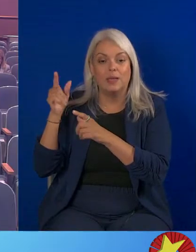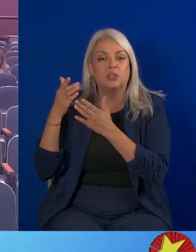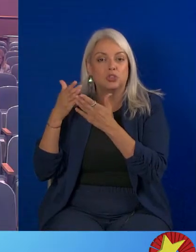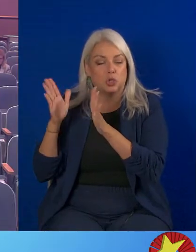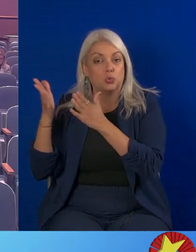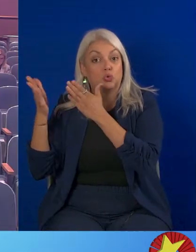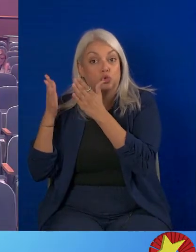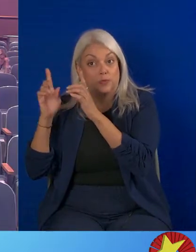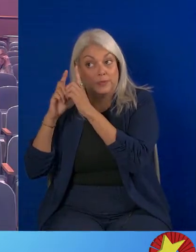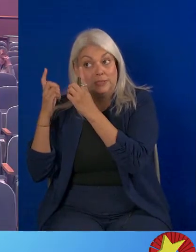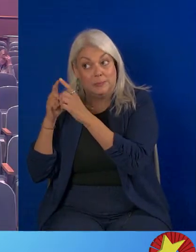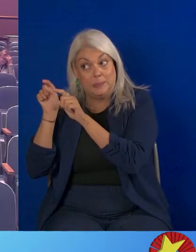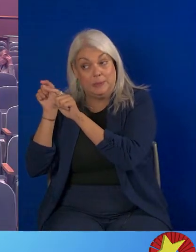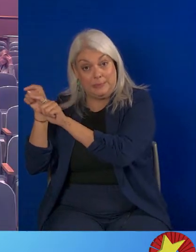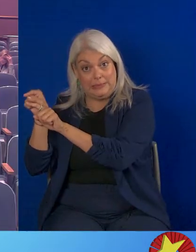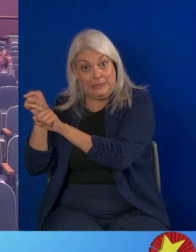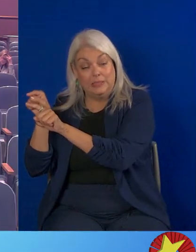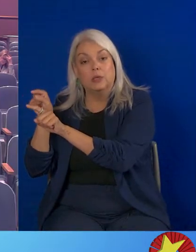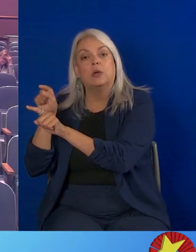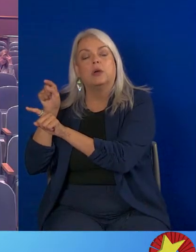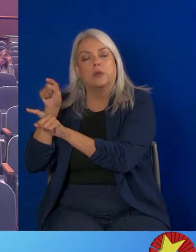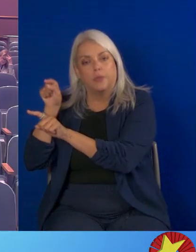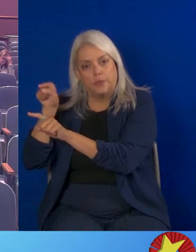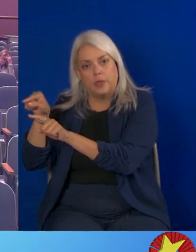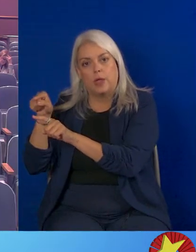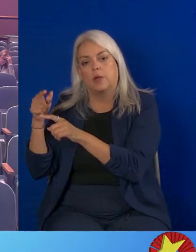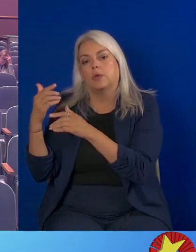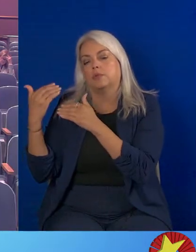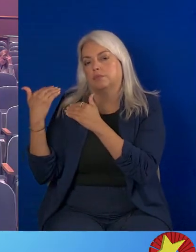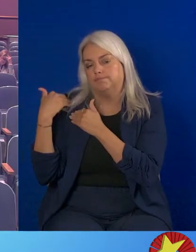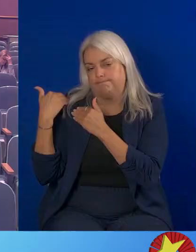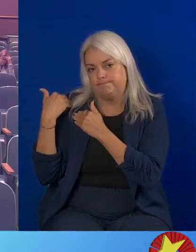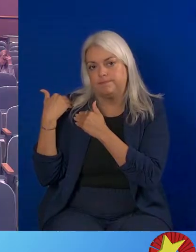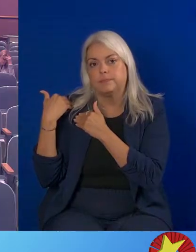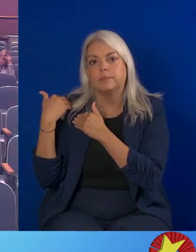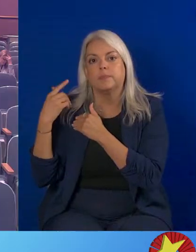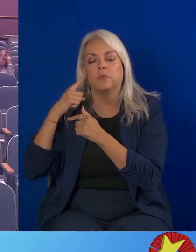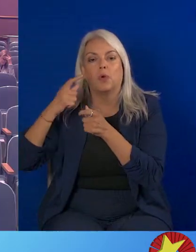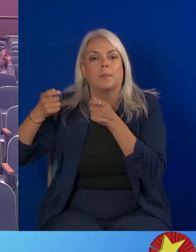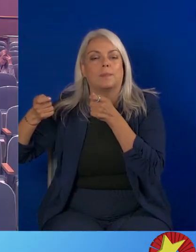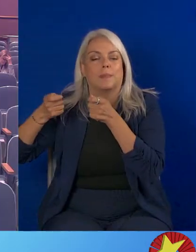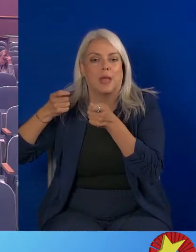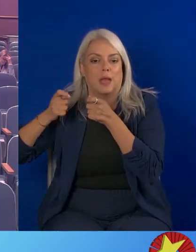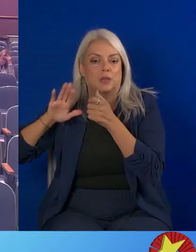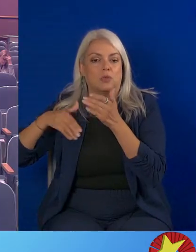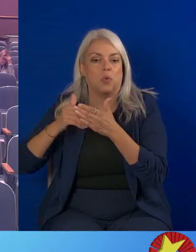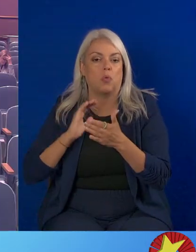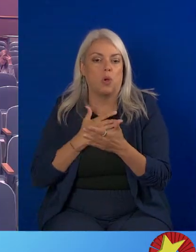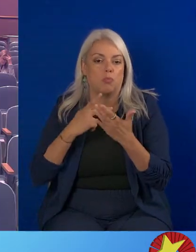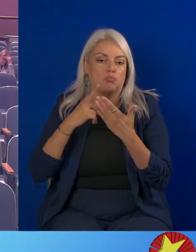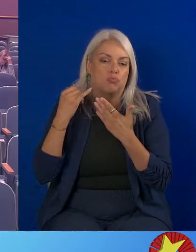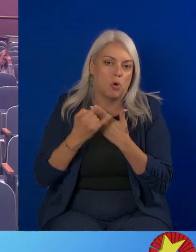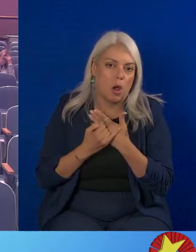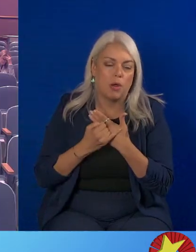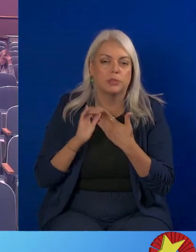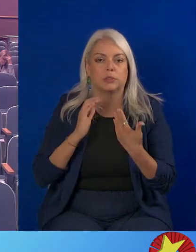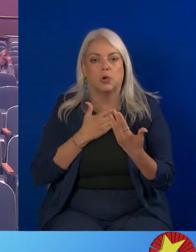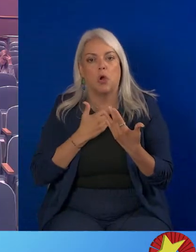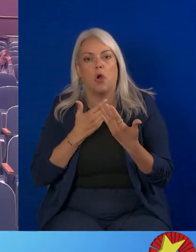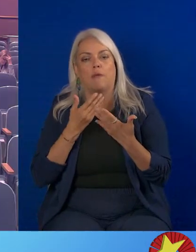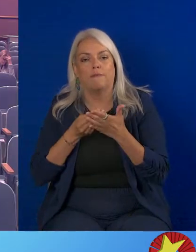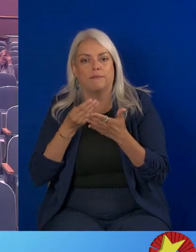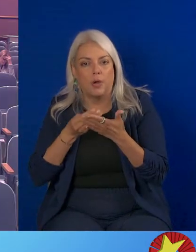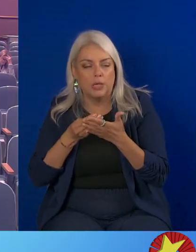Division, is the organization that's responsible to manage all our projects and all our associated